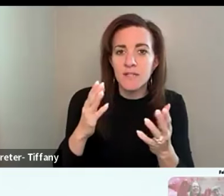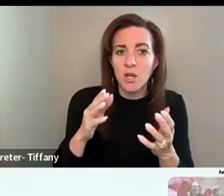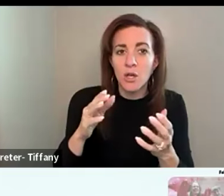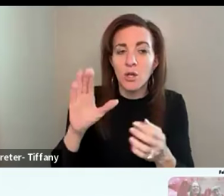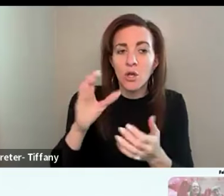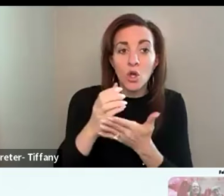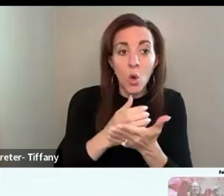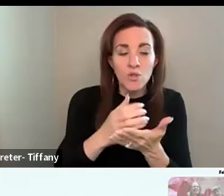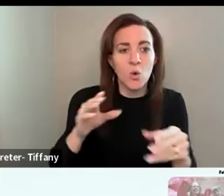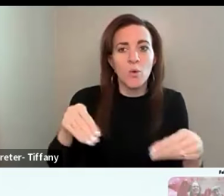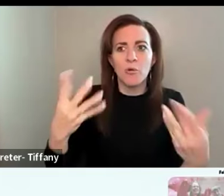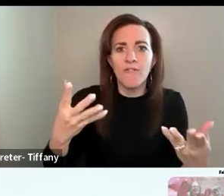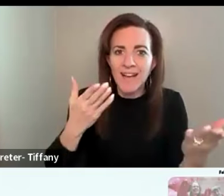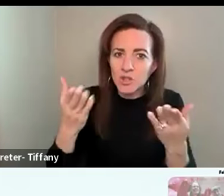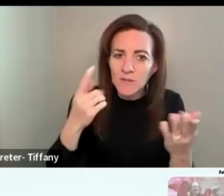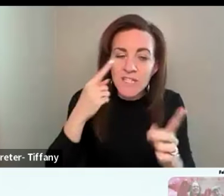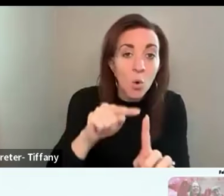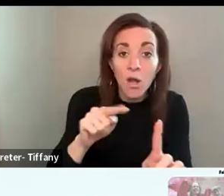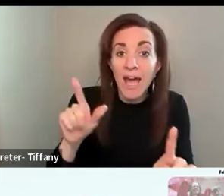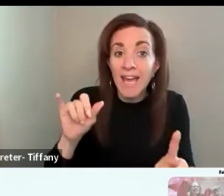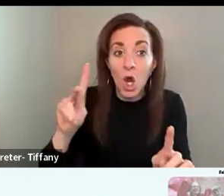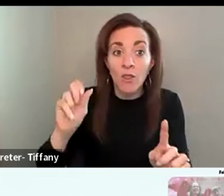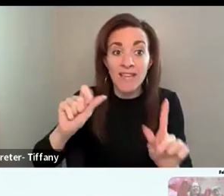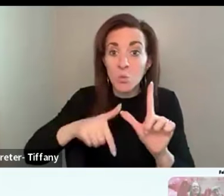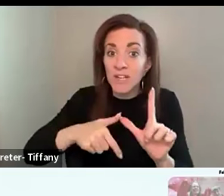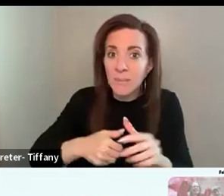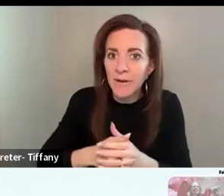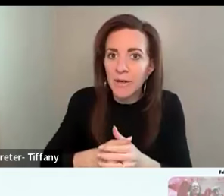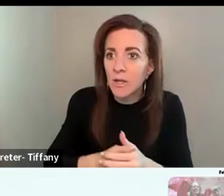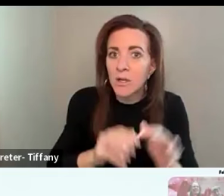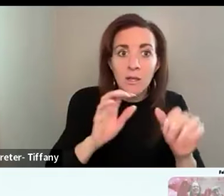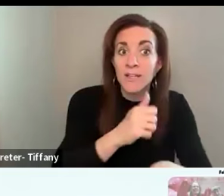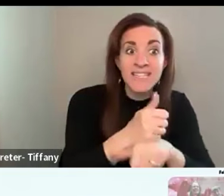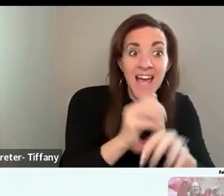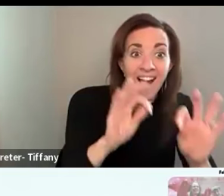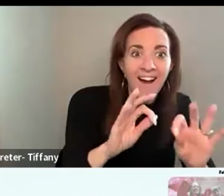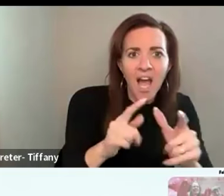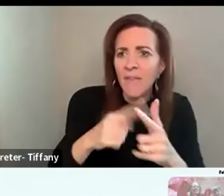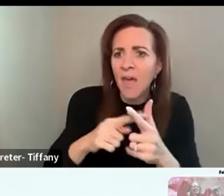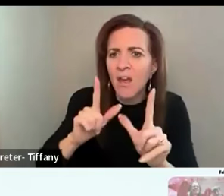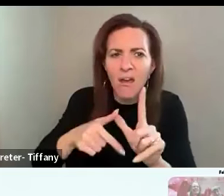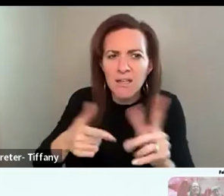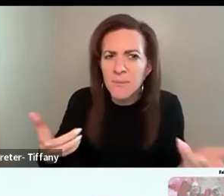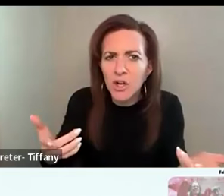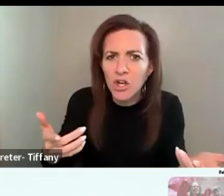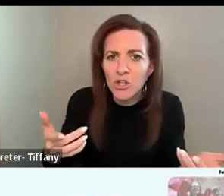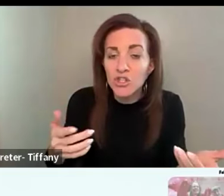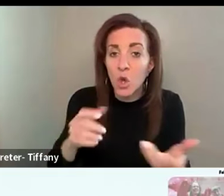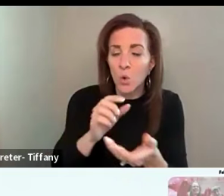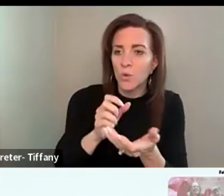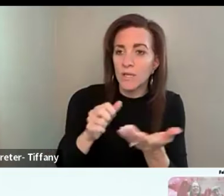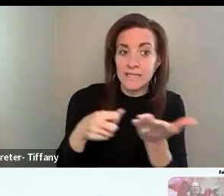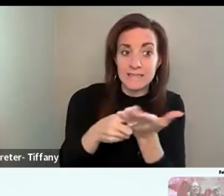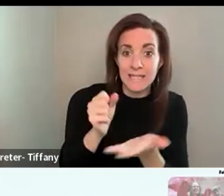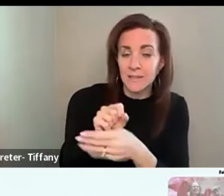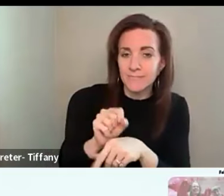services for, and our links were expired. So we were set to go, and all our links were expired. So we, sent in a ticket to